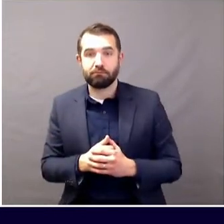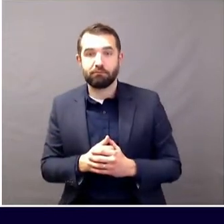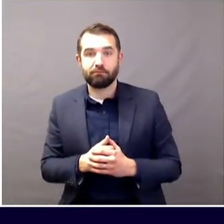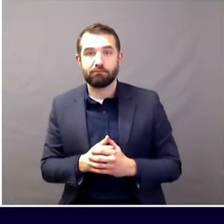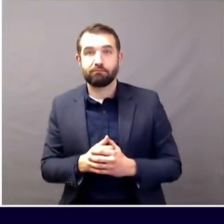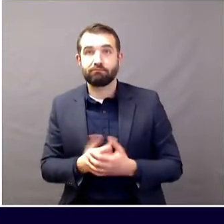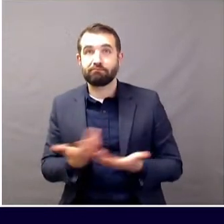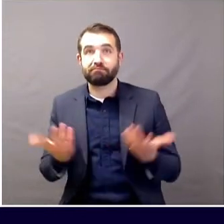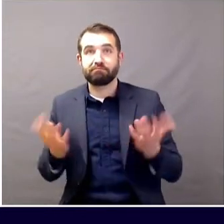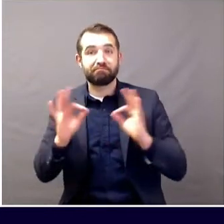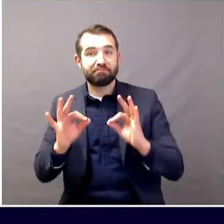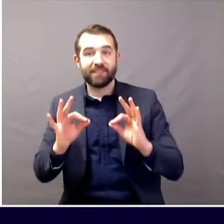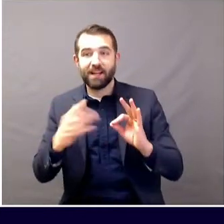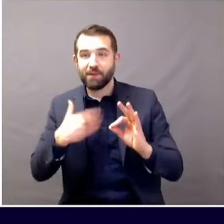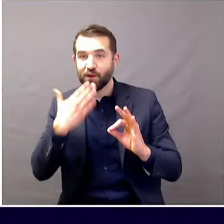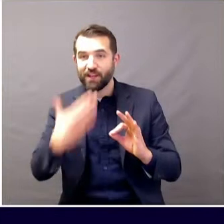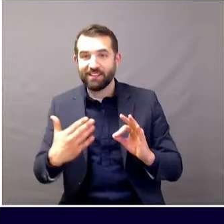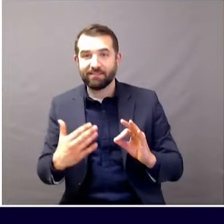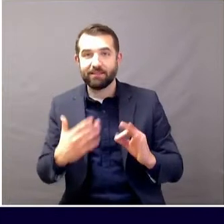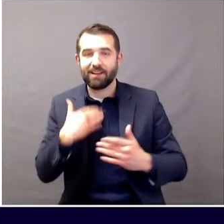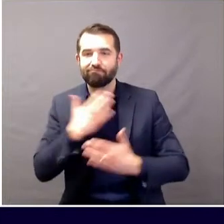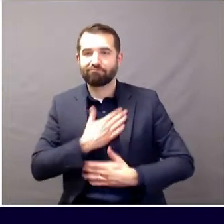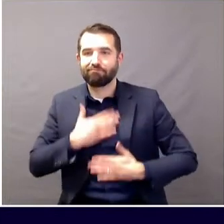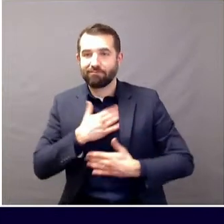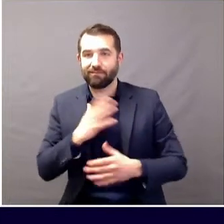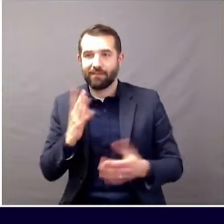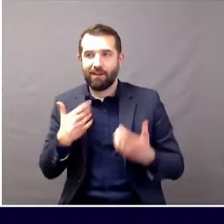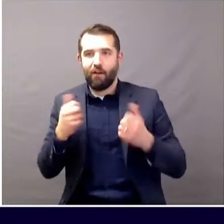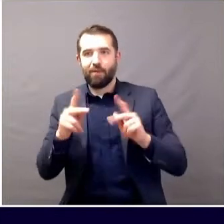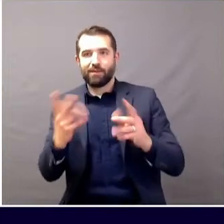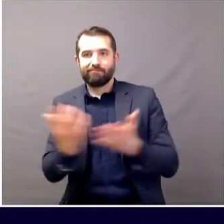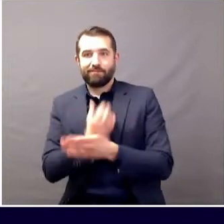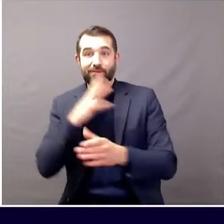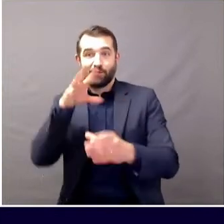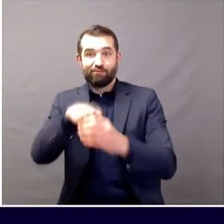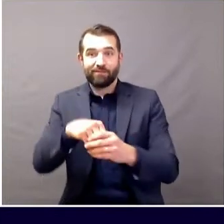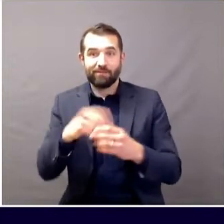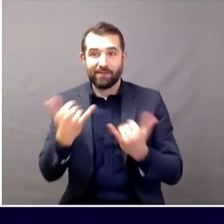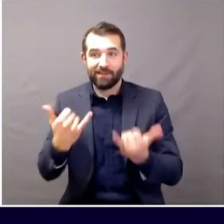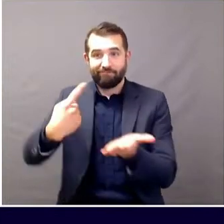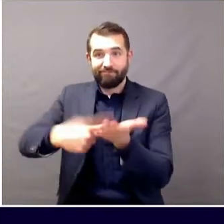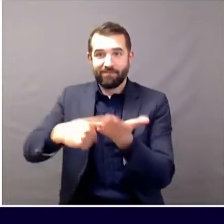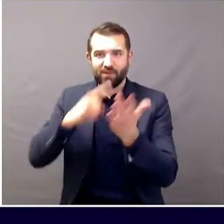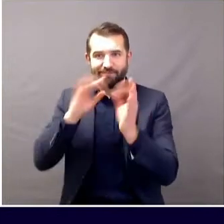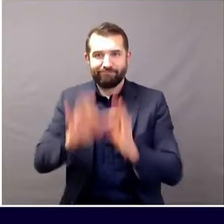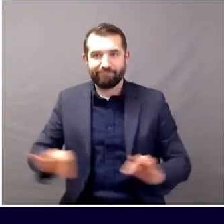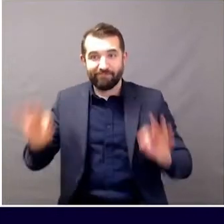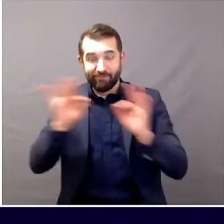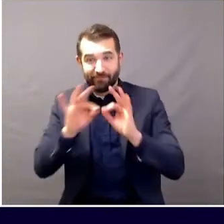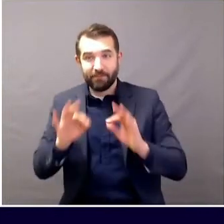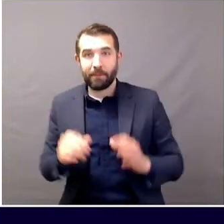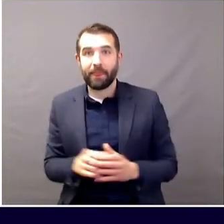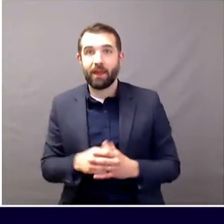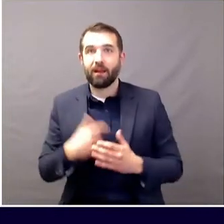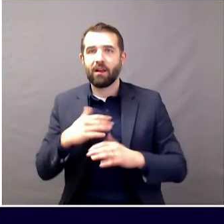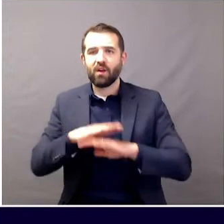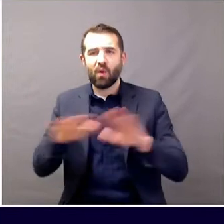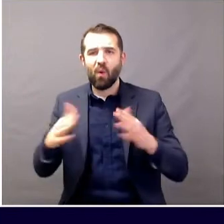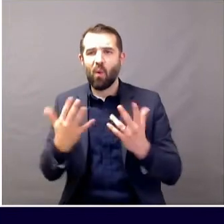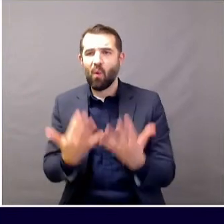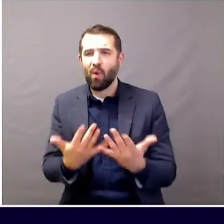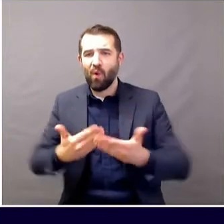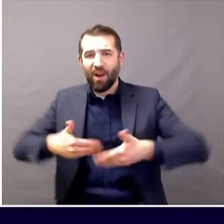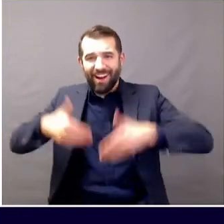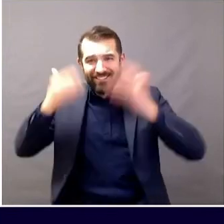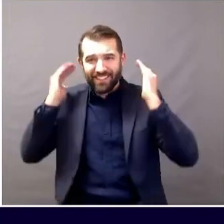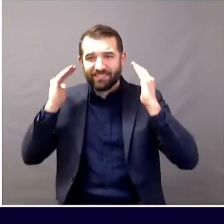No, just, I really appreciate the opportunity to talk about such an important topic and encourage people not to wait until they feel really poorly. If you're